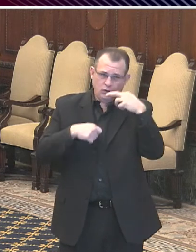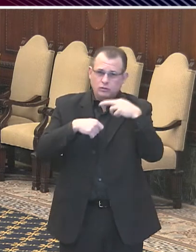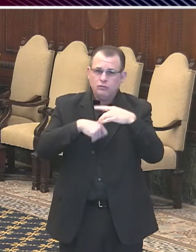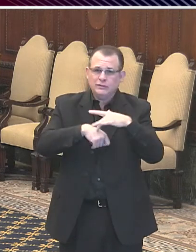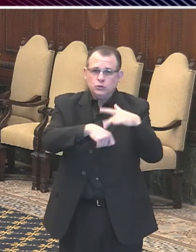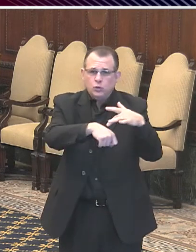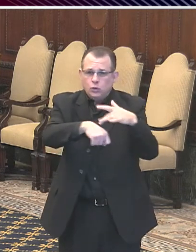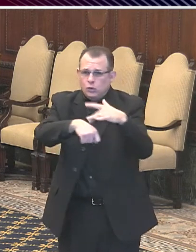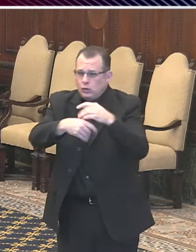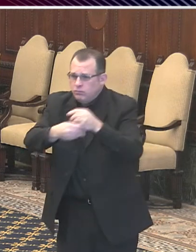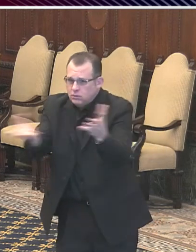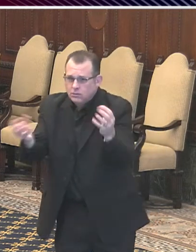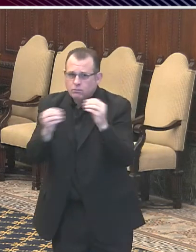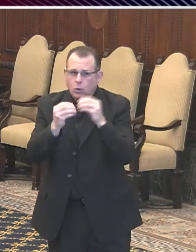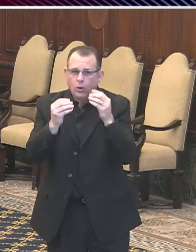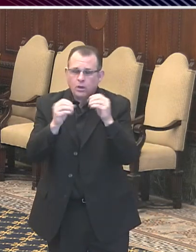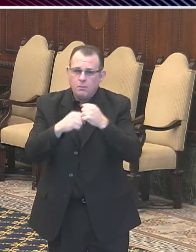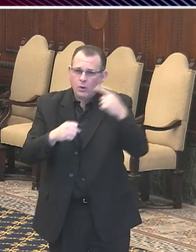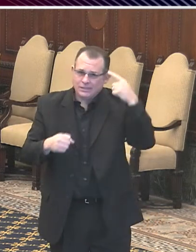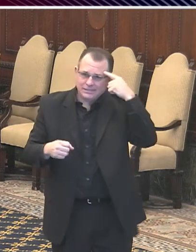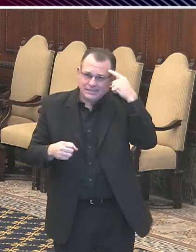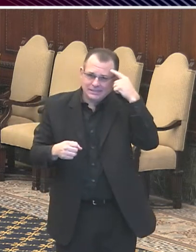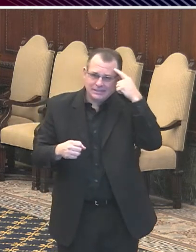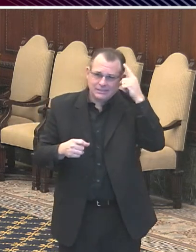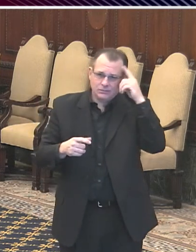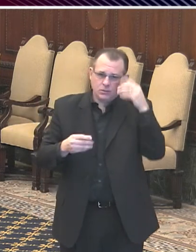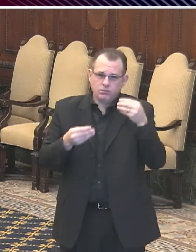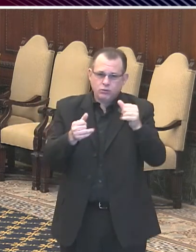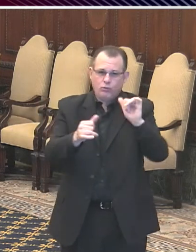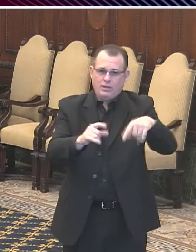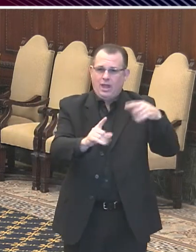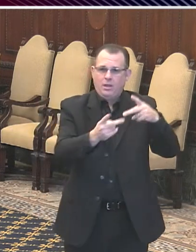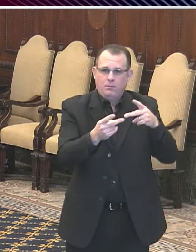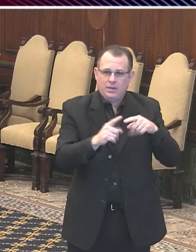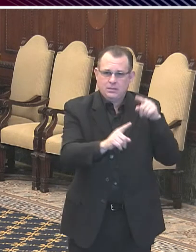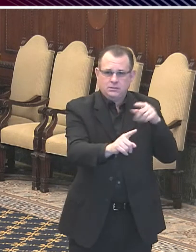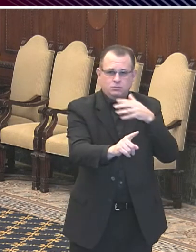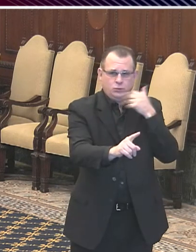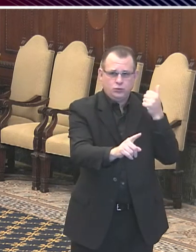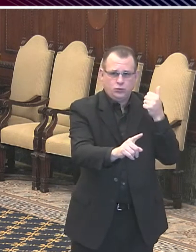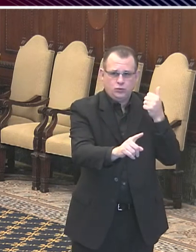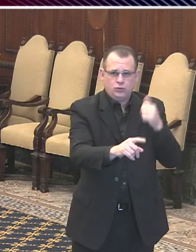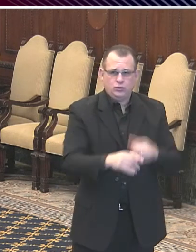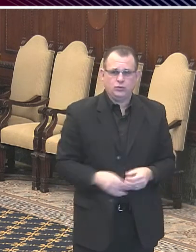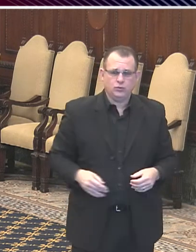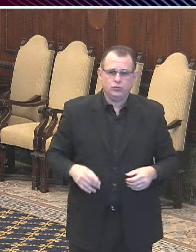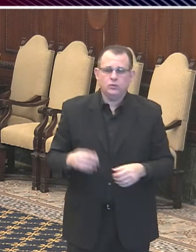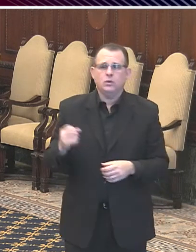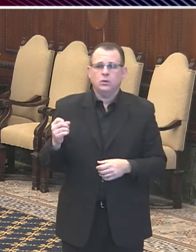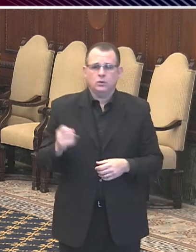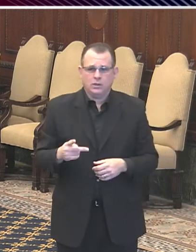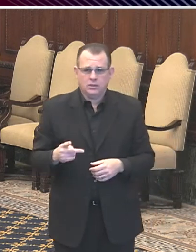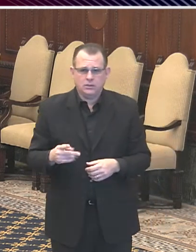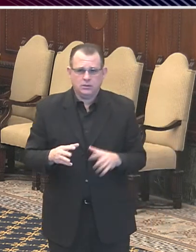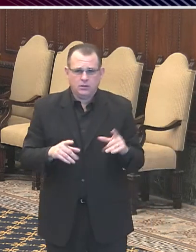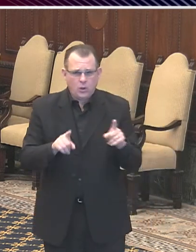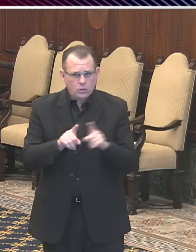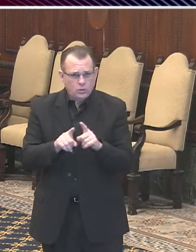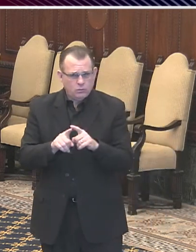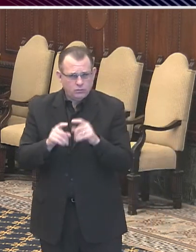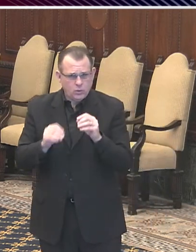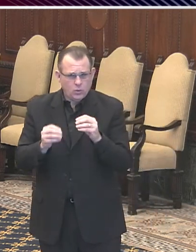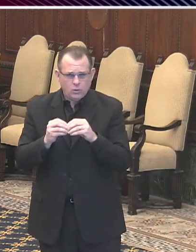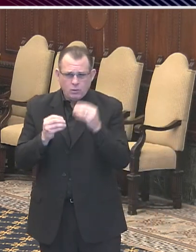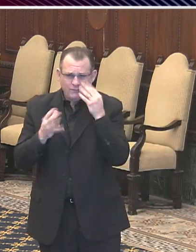than putting them all on that one site. Okay, thank you. And Dr. Farley, this is also for you. We noticed this morning there was no more information on the